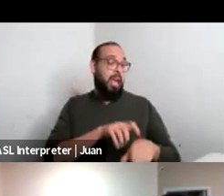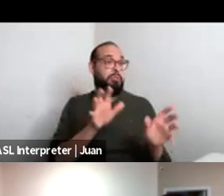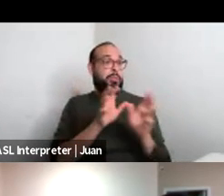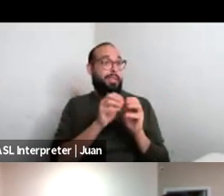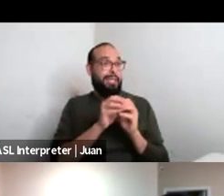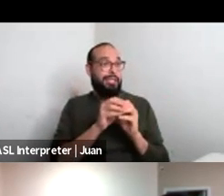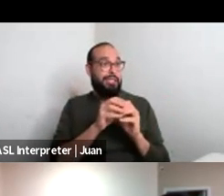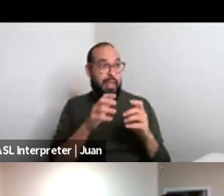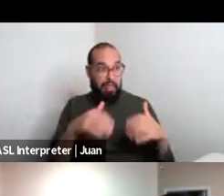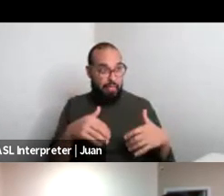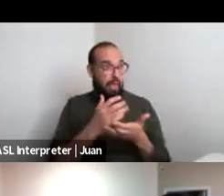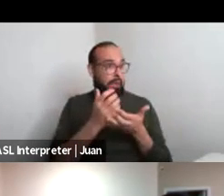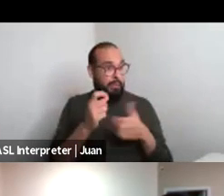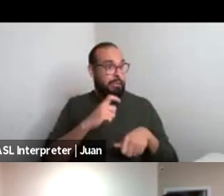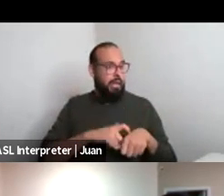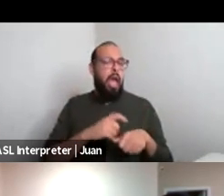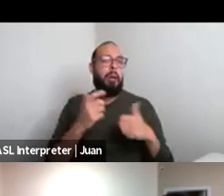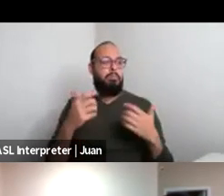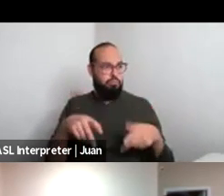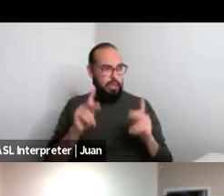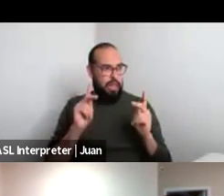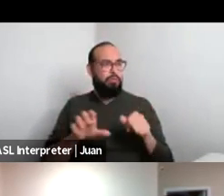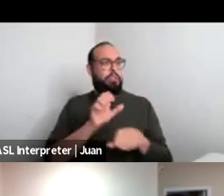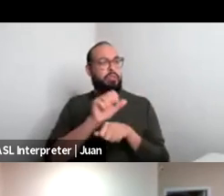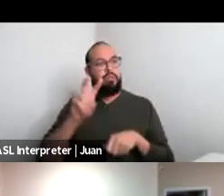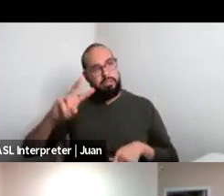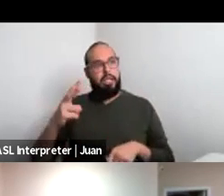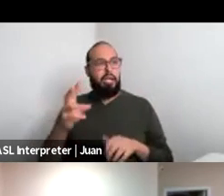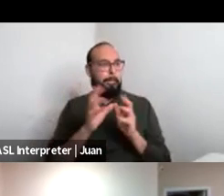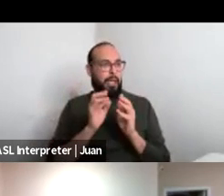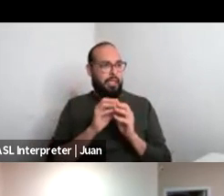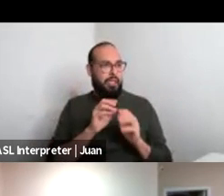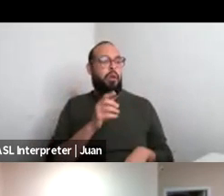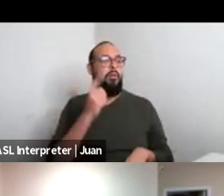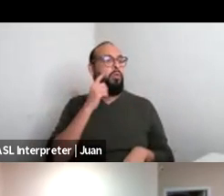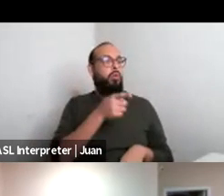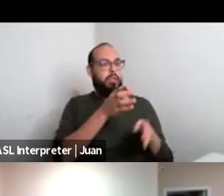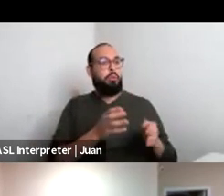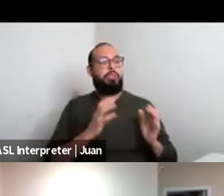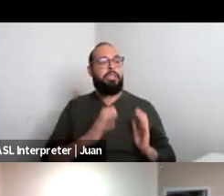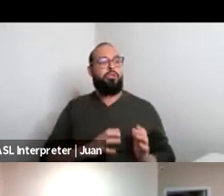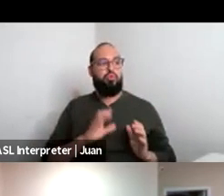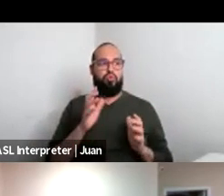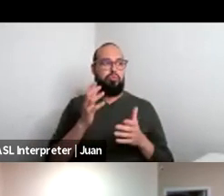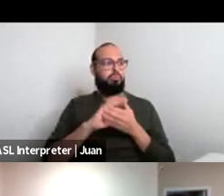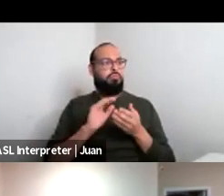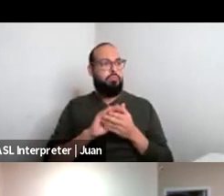and the consumer absolutely to be heard and voice their needs in a second appointment. So that's really good flexibility.